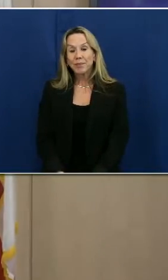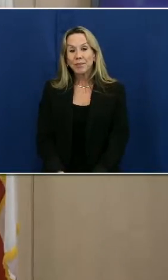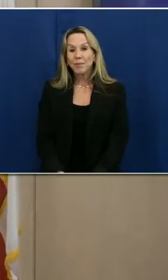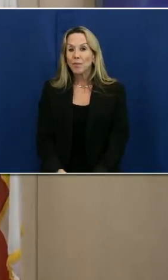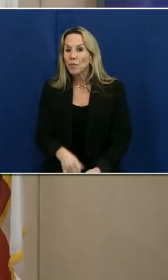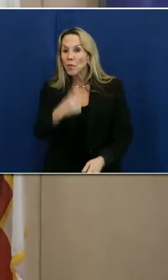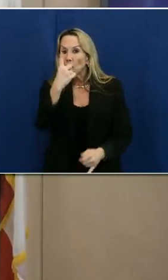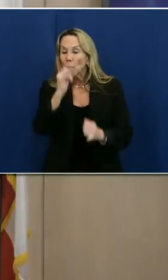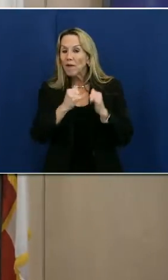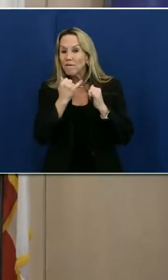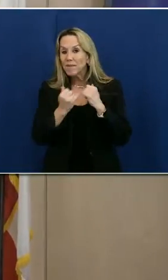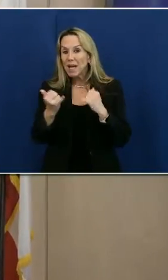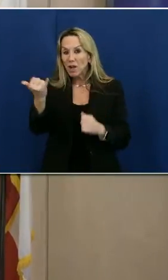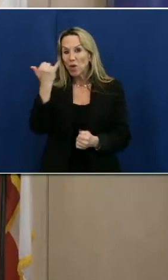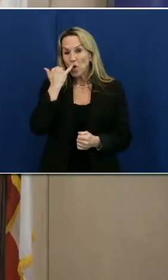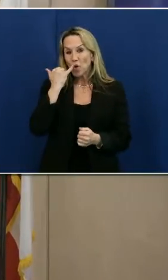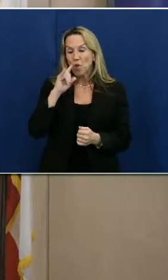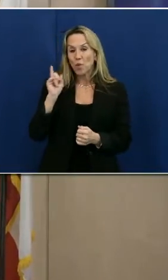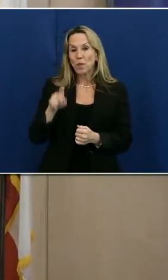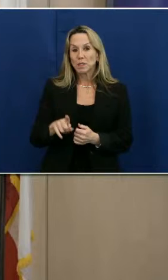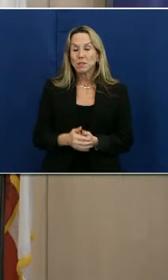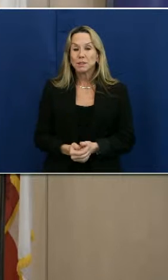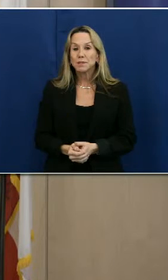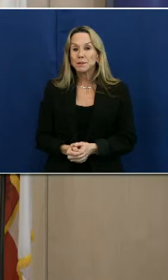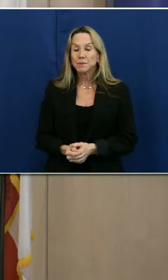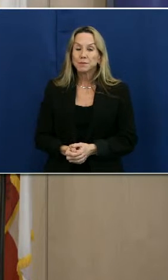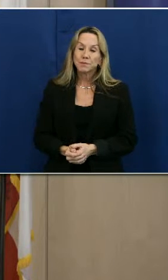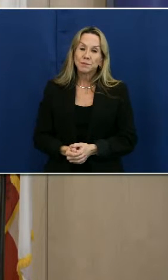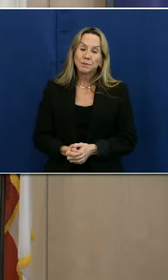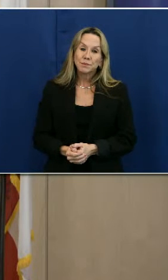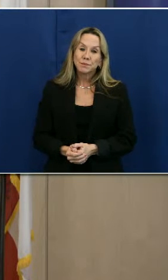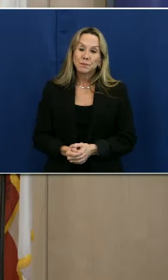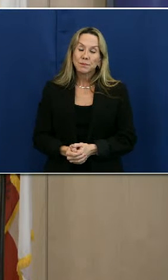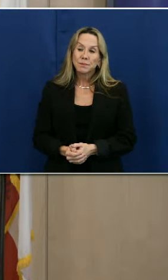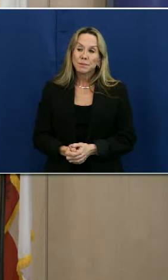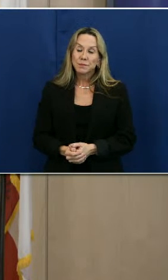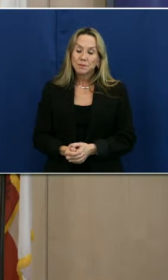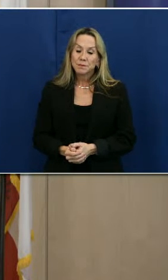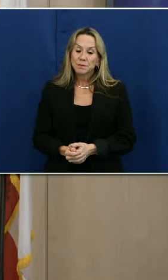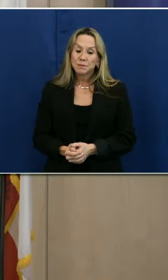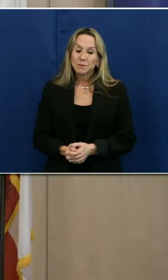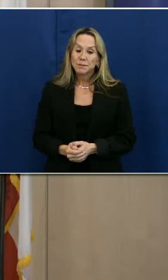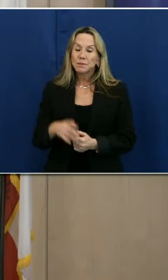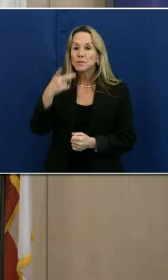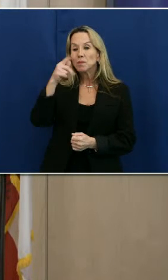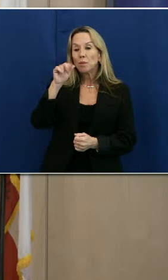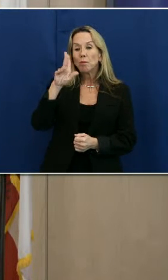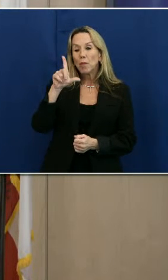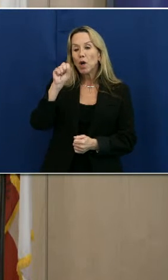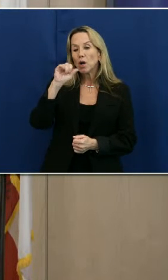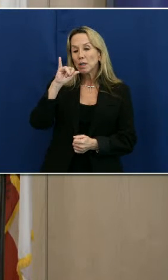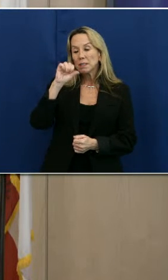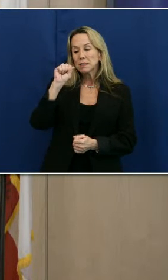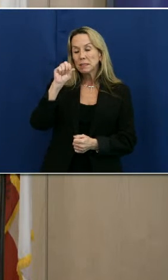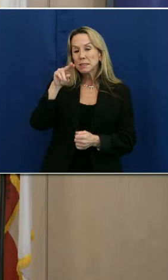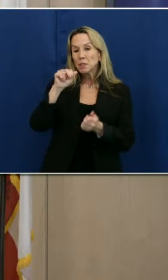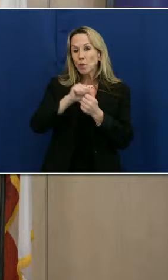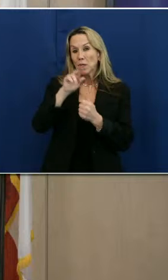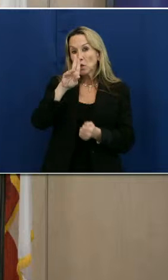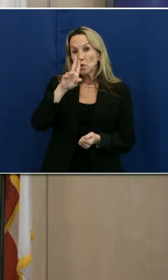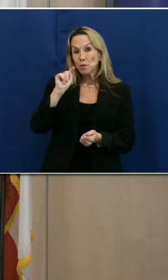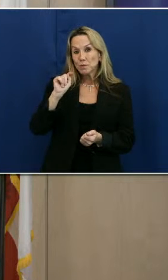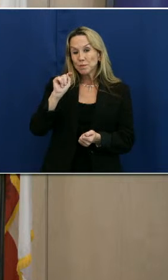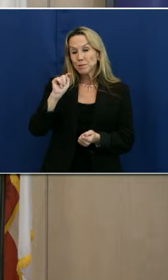We have one final call-in question. Yes, this last call-in question is from Paul Sisson with the San Diego Union Tribune.